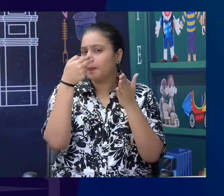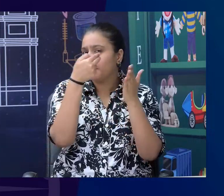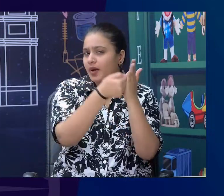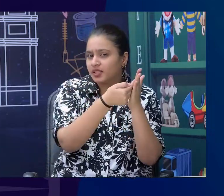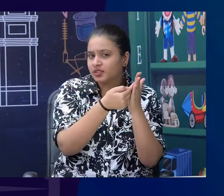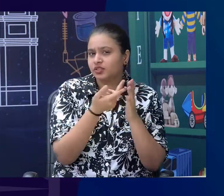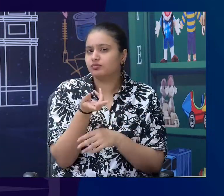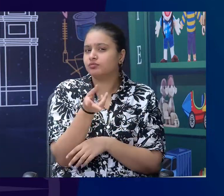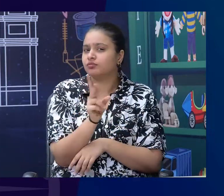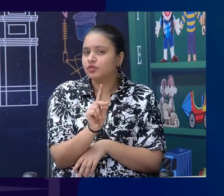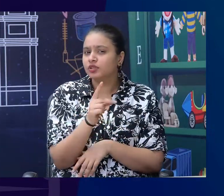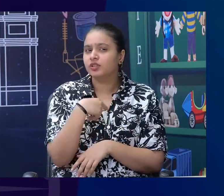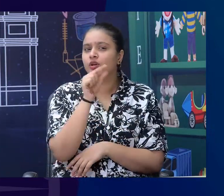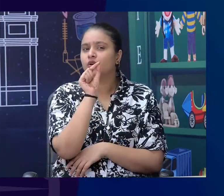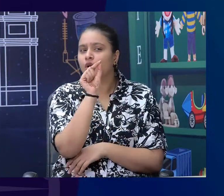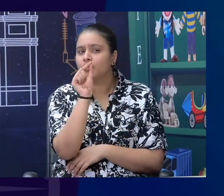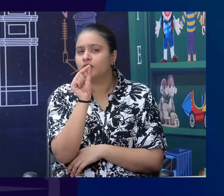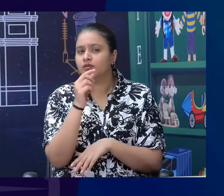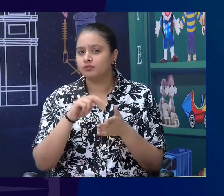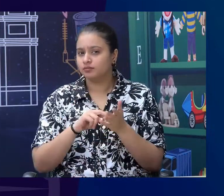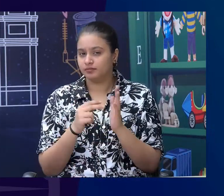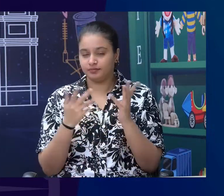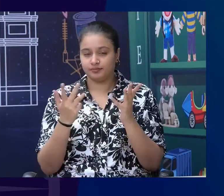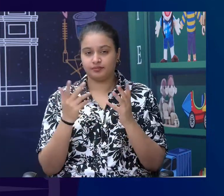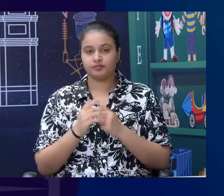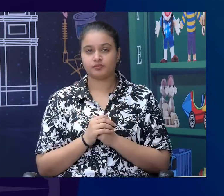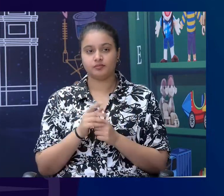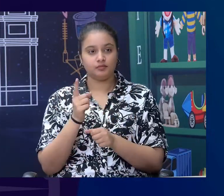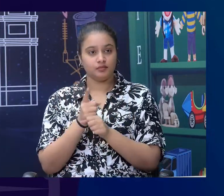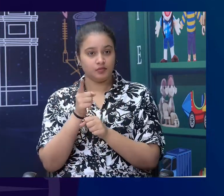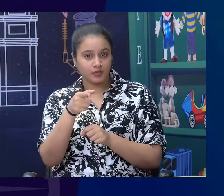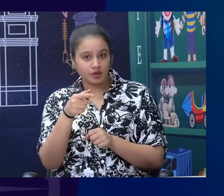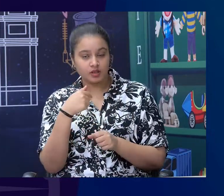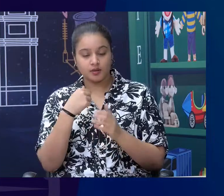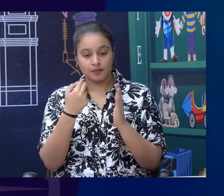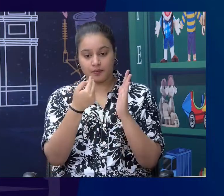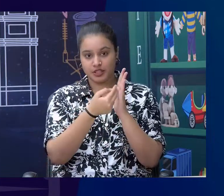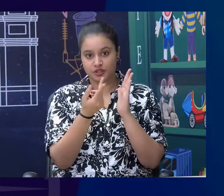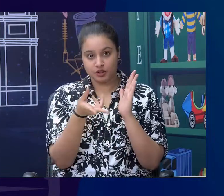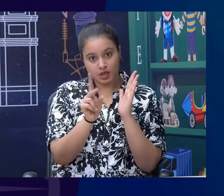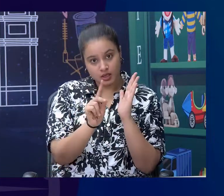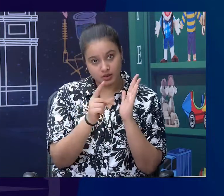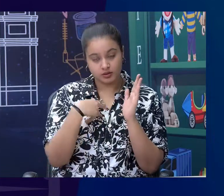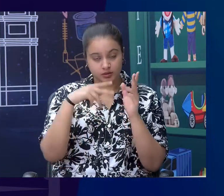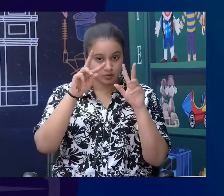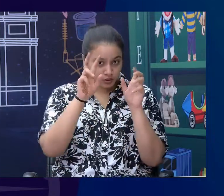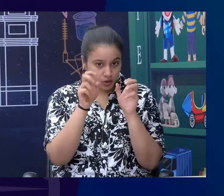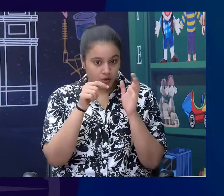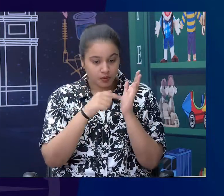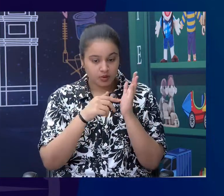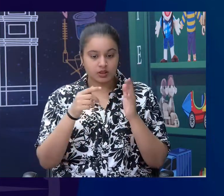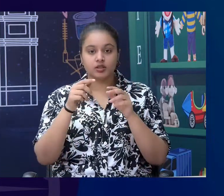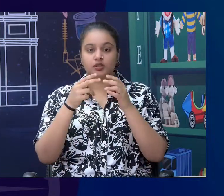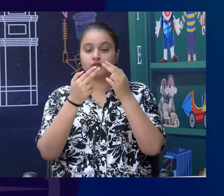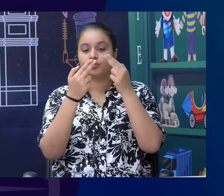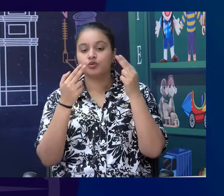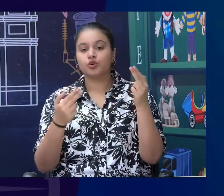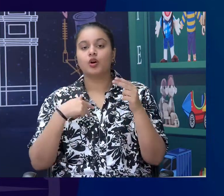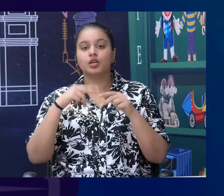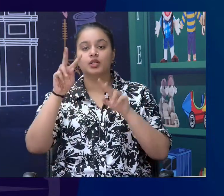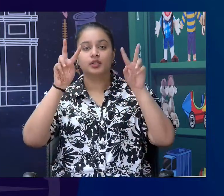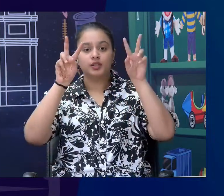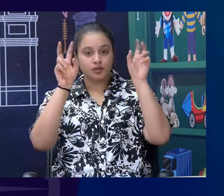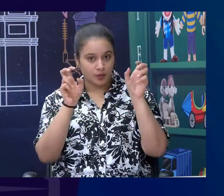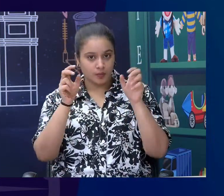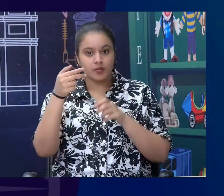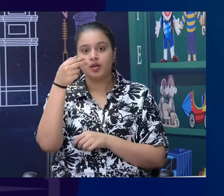topic again and what are these dots? Okay, so I have mentioned the topic again. It's the name of the story and on the